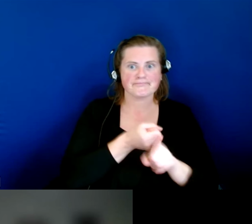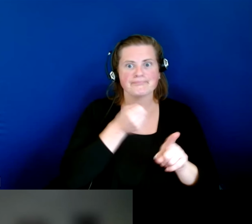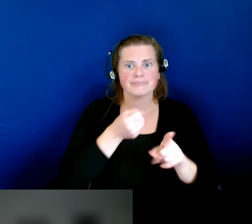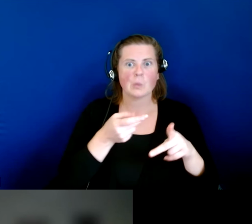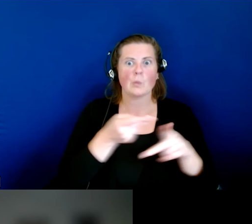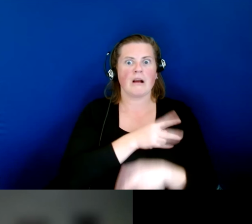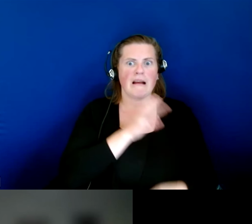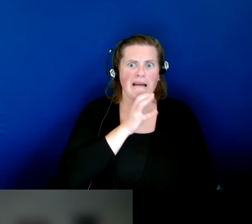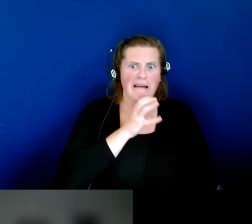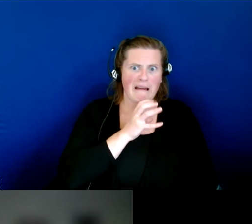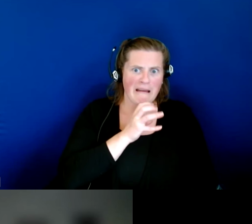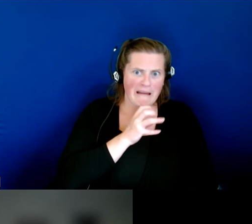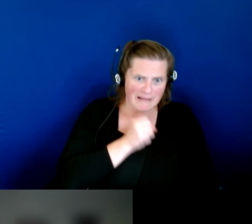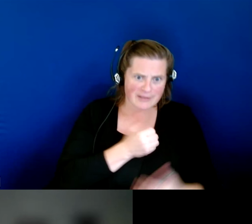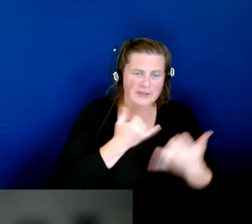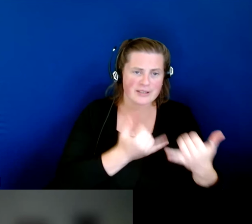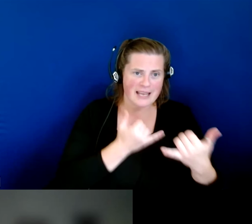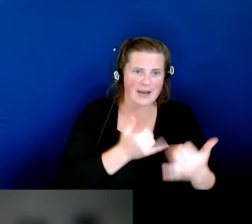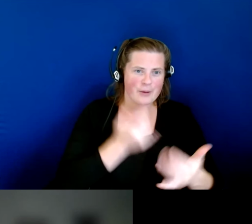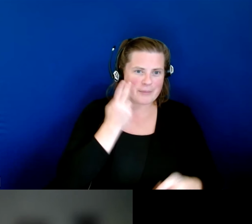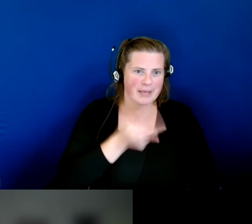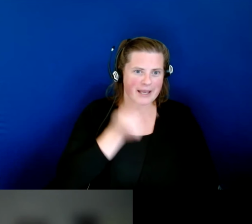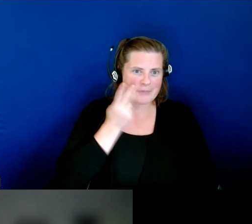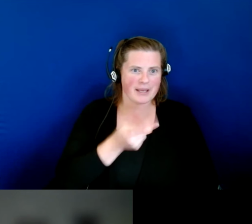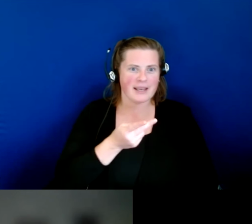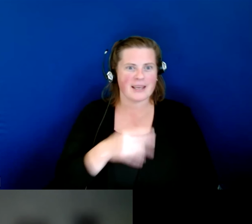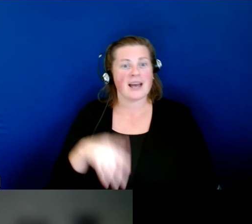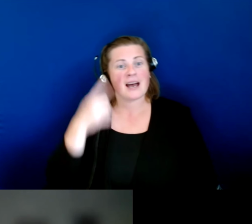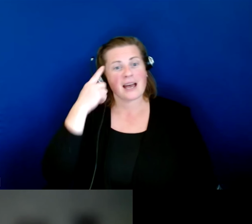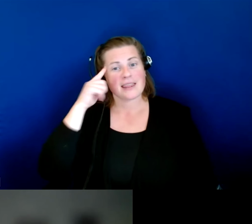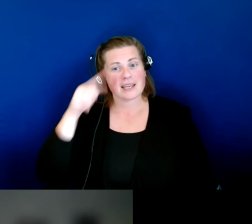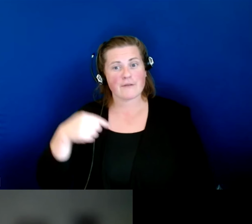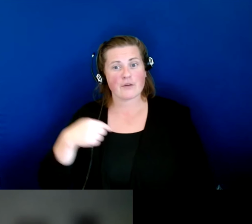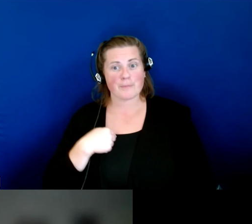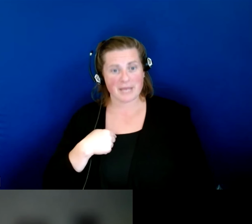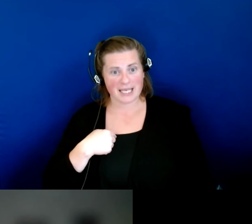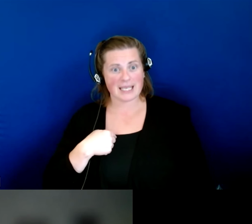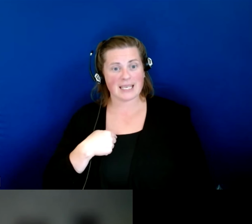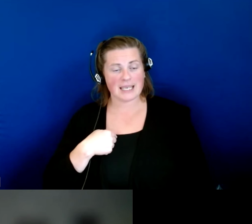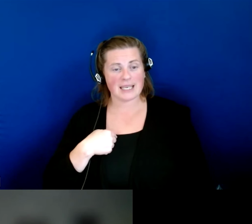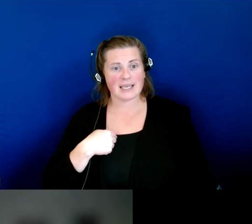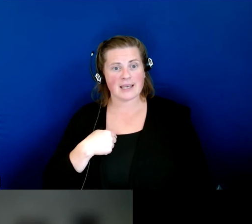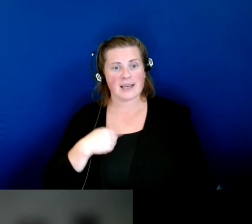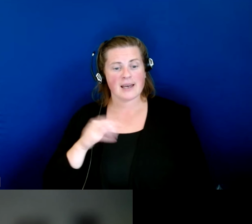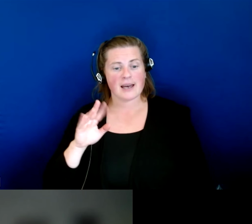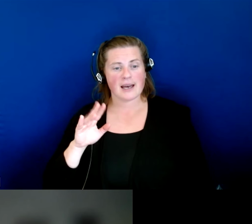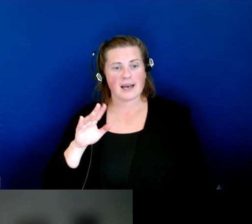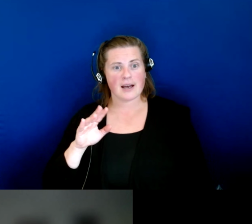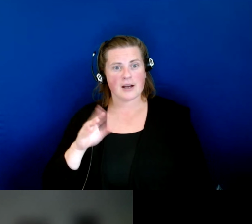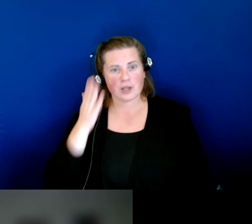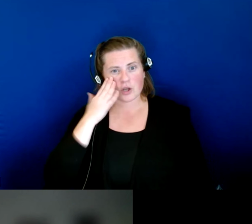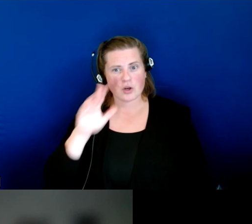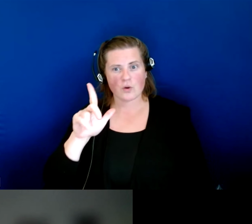probably been in the public that would really bring attention to ageism was the whole episode with Lisa